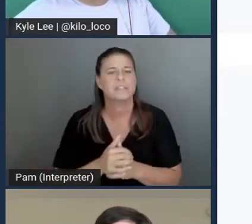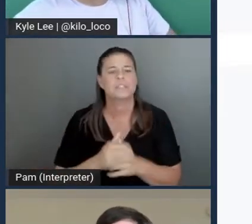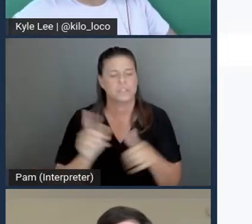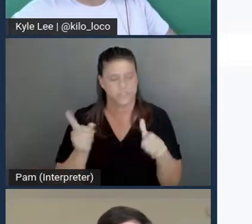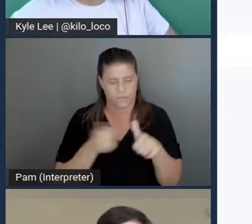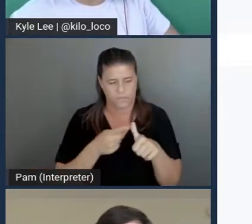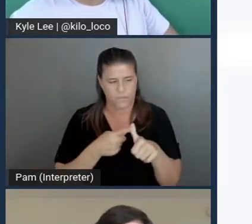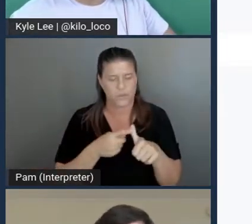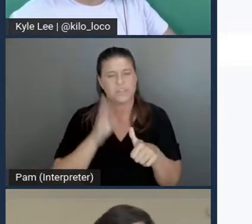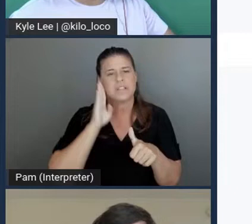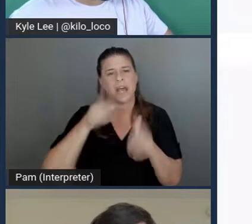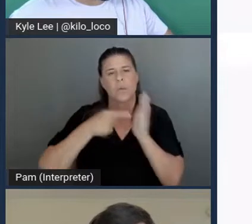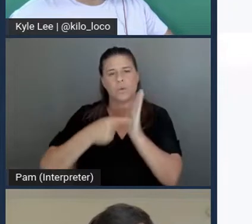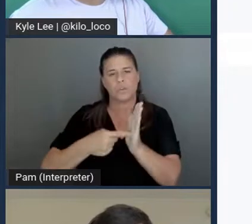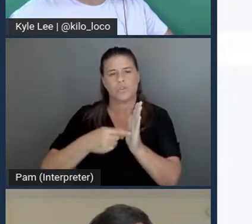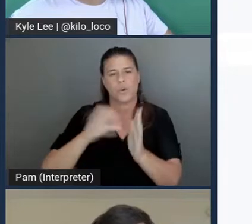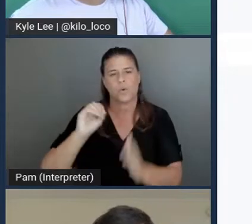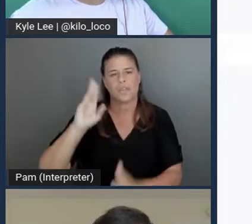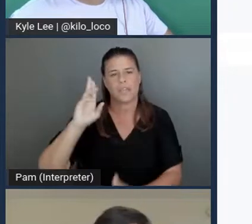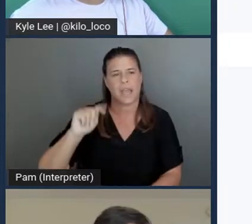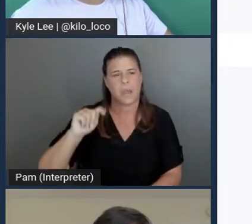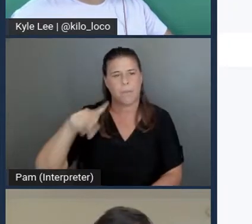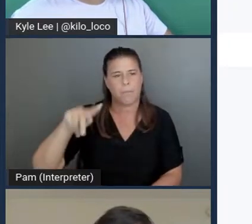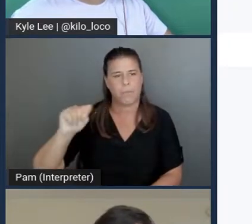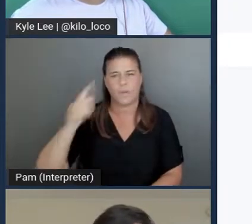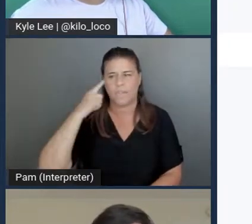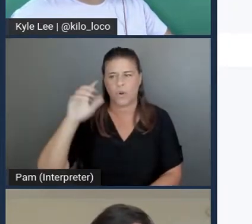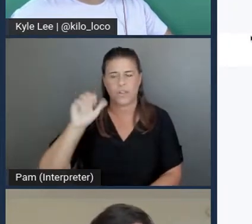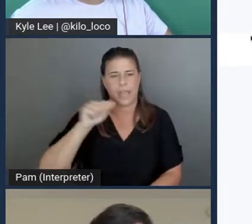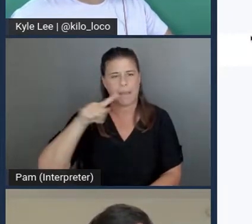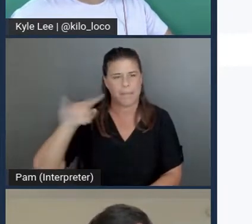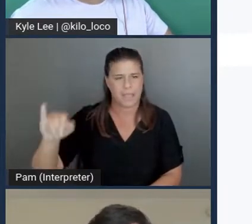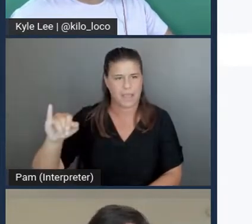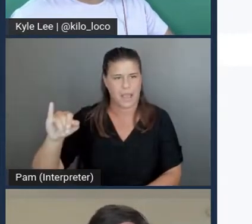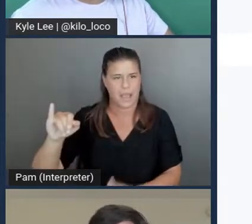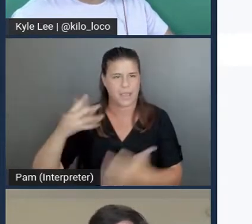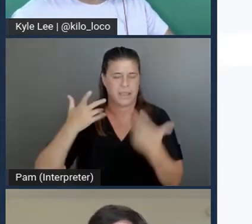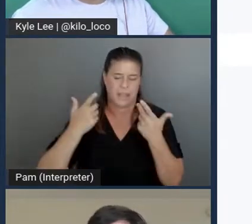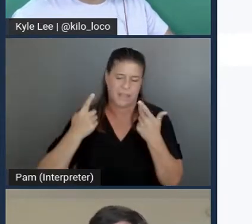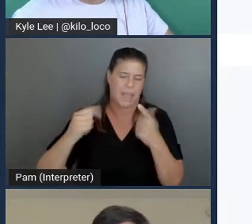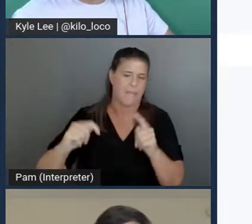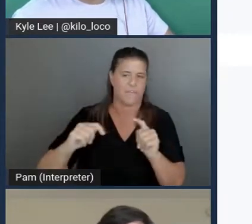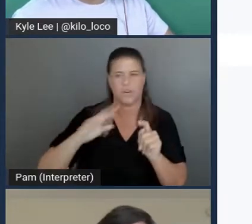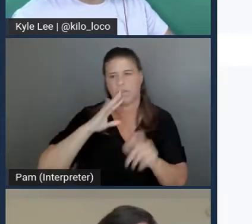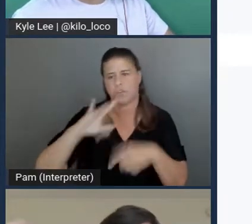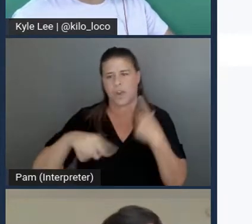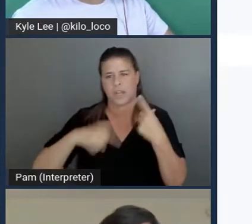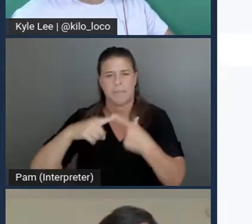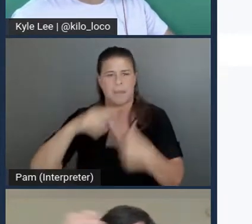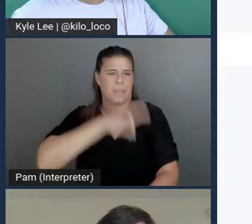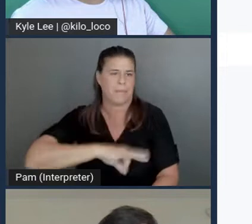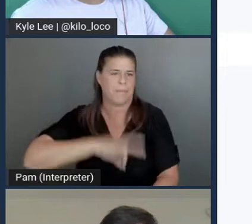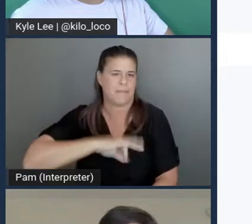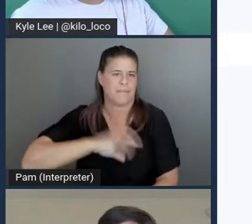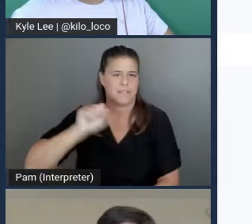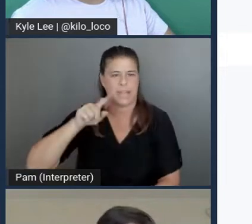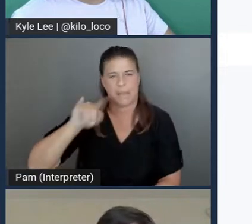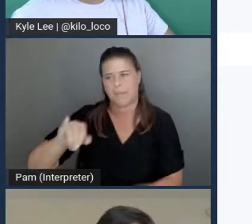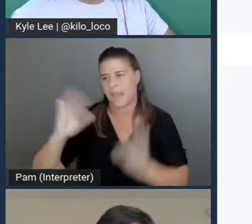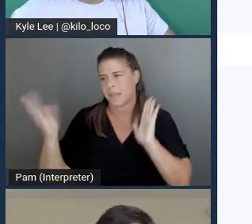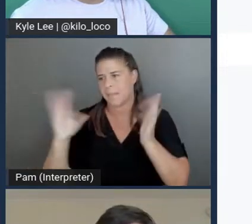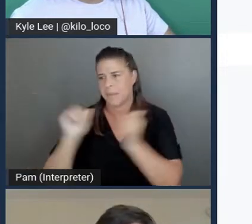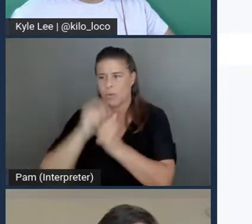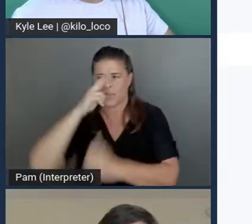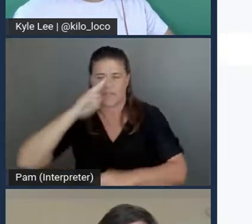I'm going to actually just show the output of the API in the grand effort of talking about the benefits of APIs versus the fun